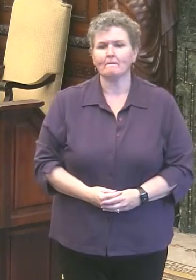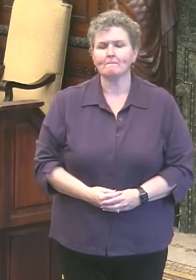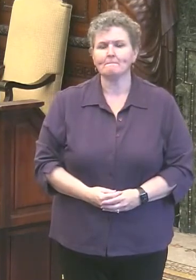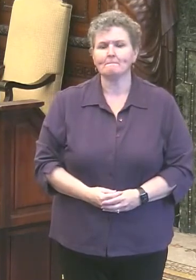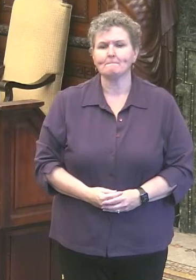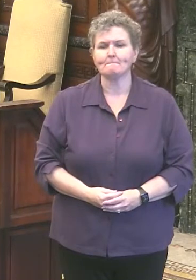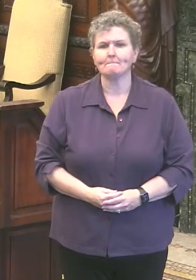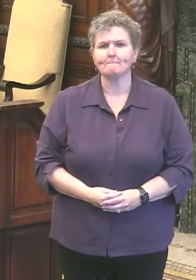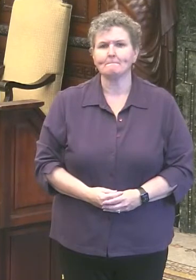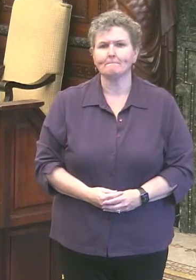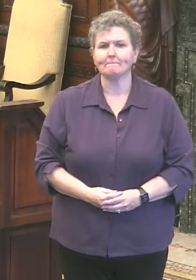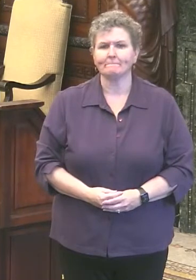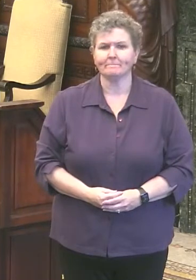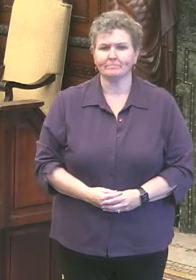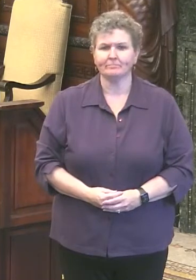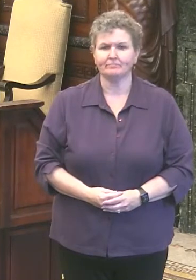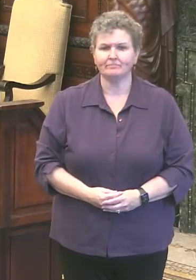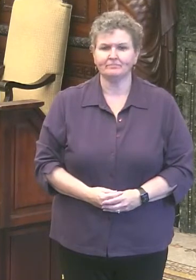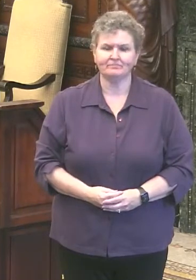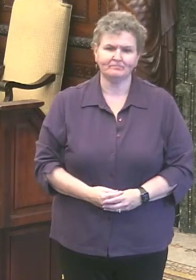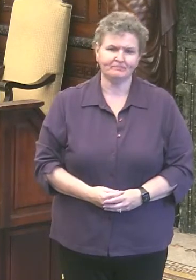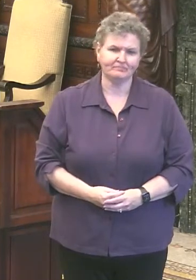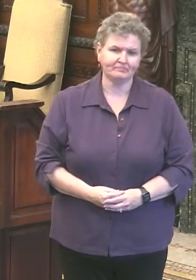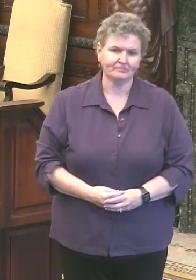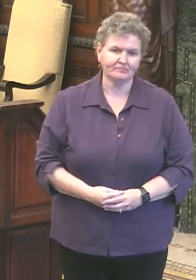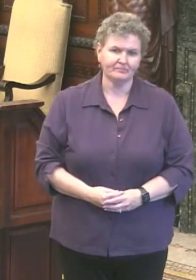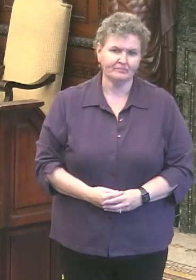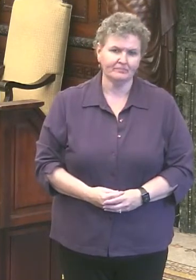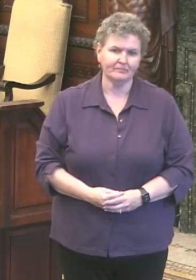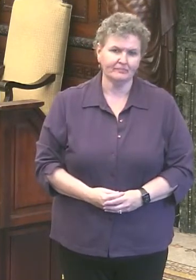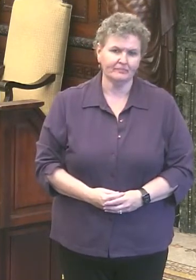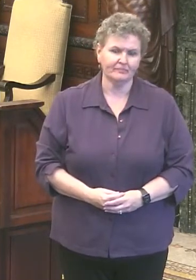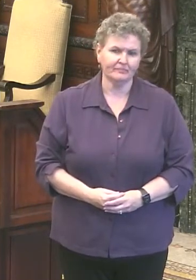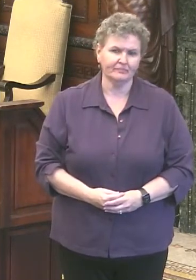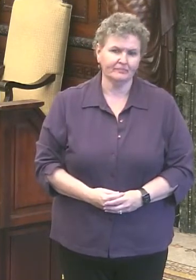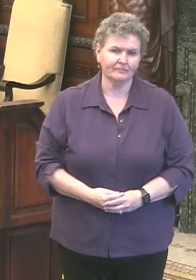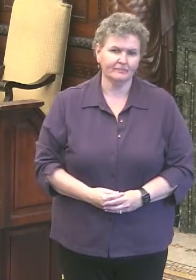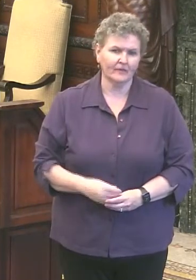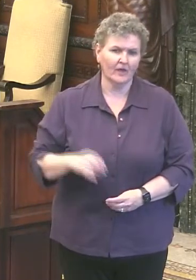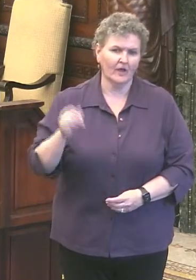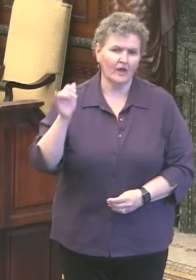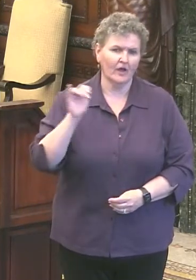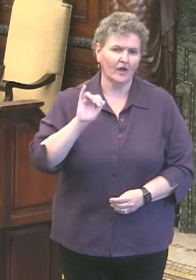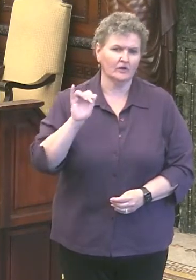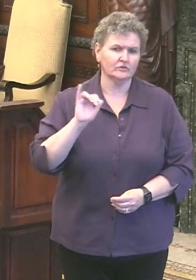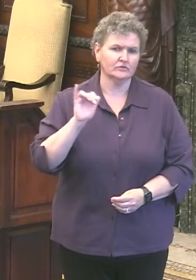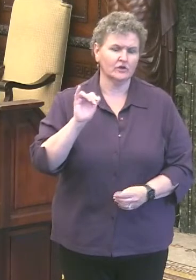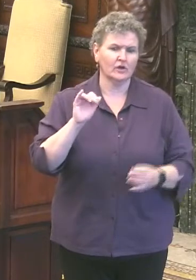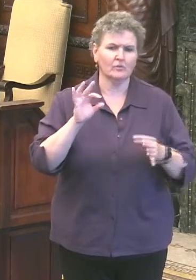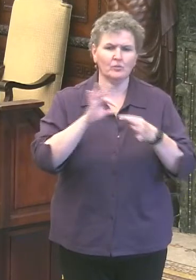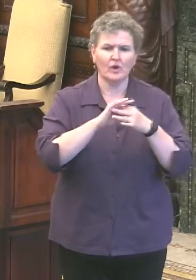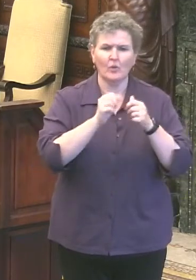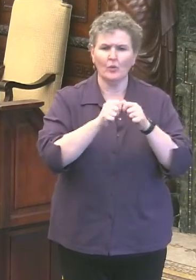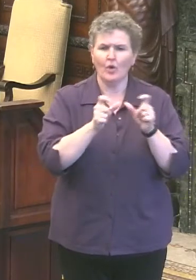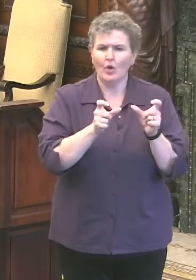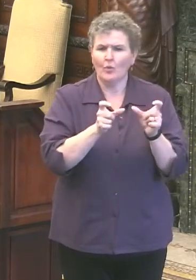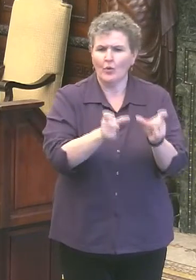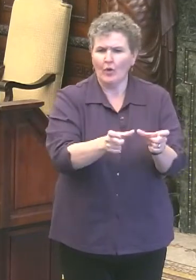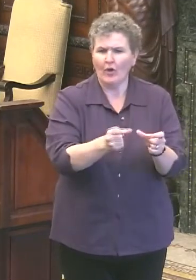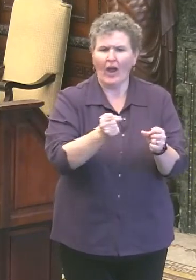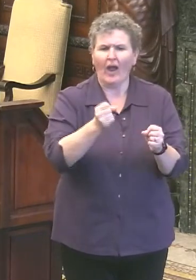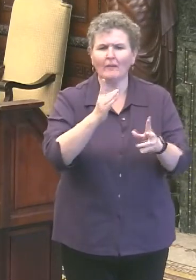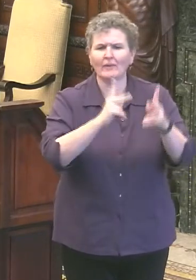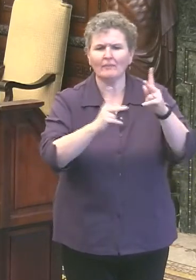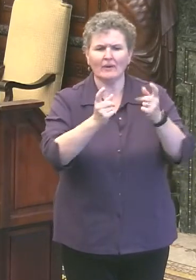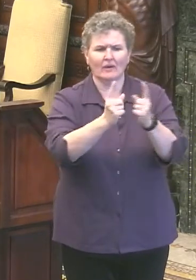And then also, if what is the occupancy of the various quarantine spaces that the city? Sure. So